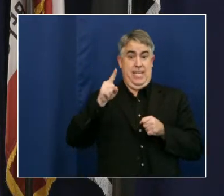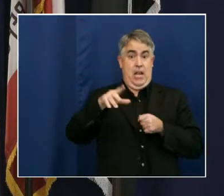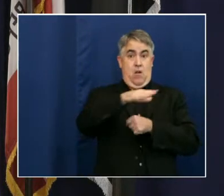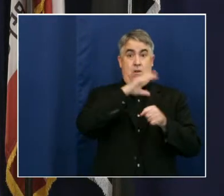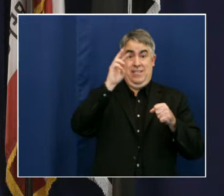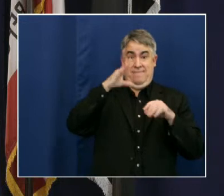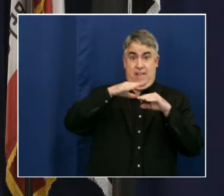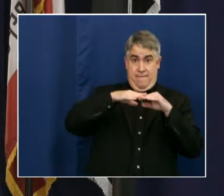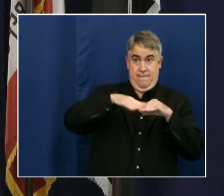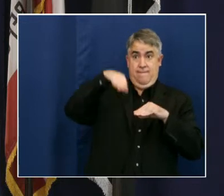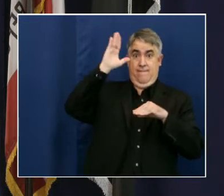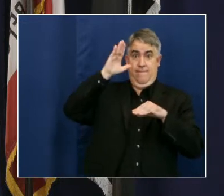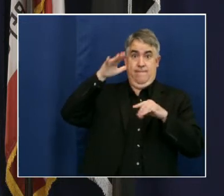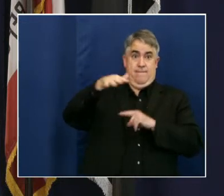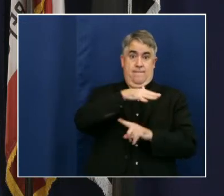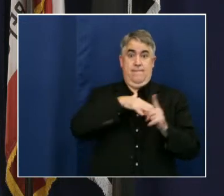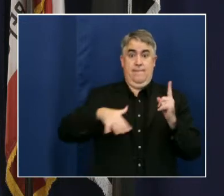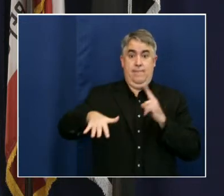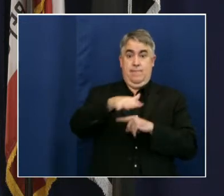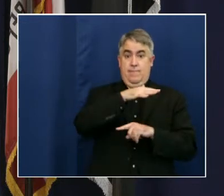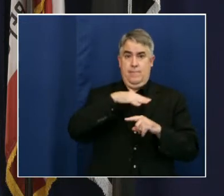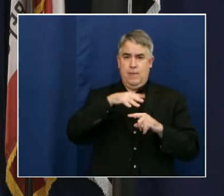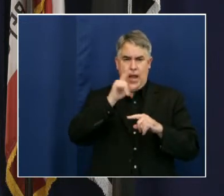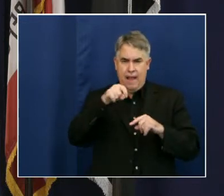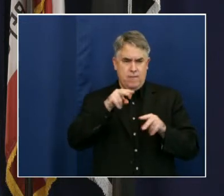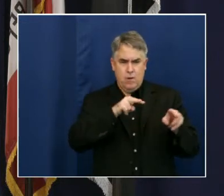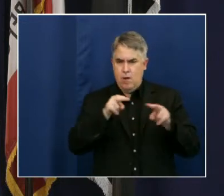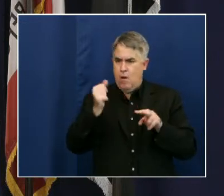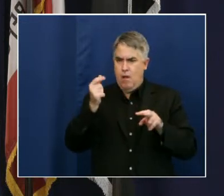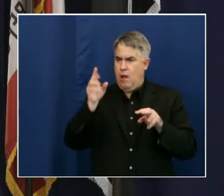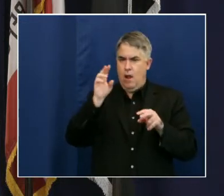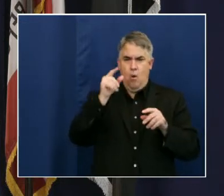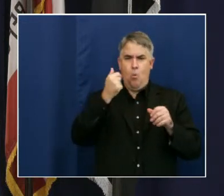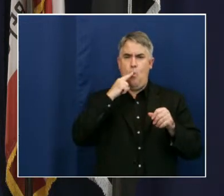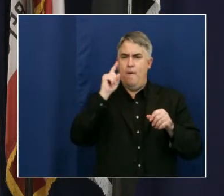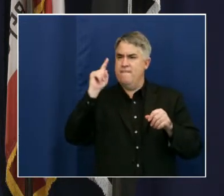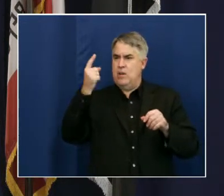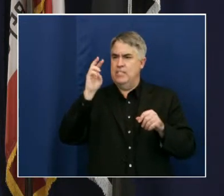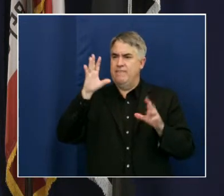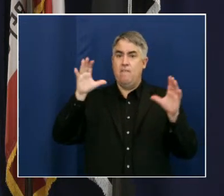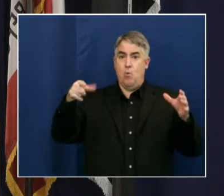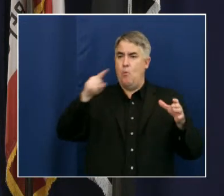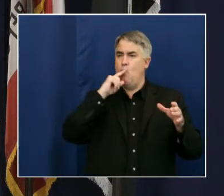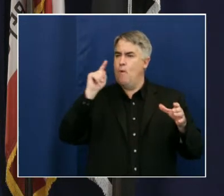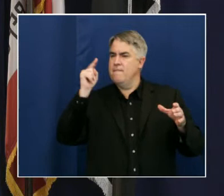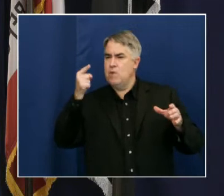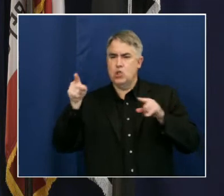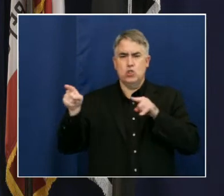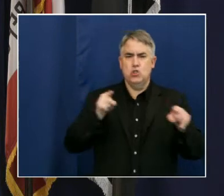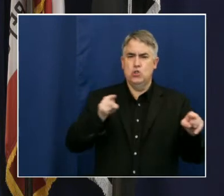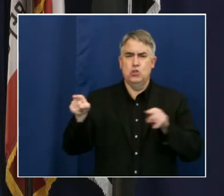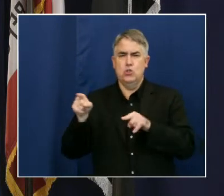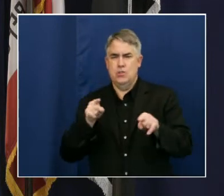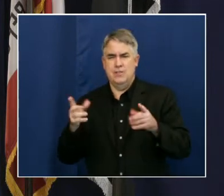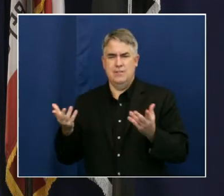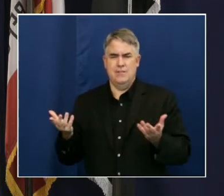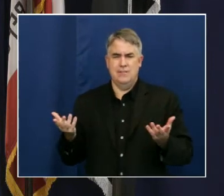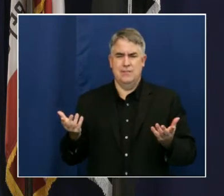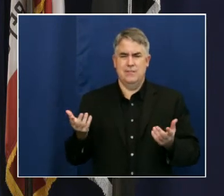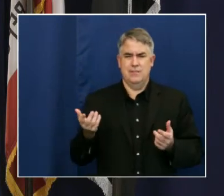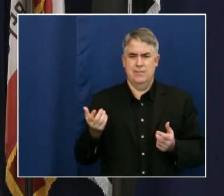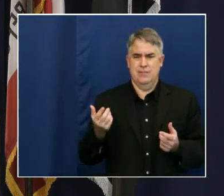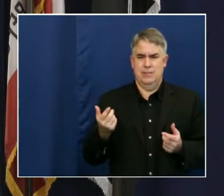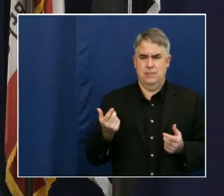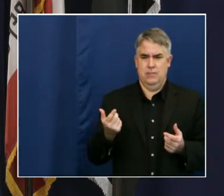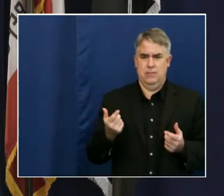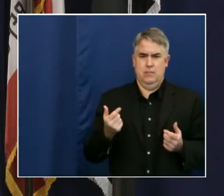older. So you have to prioritize. And then you have to prioritize because we don't have 5,000 vaccines for just that age